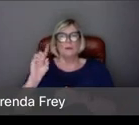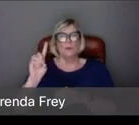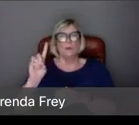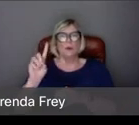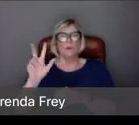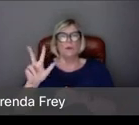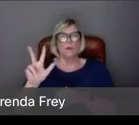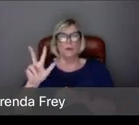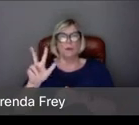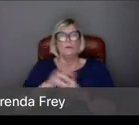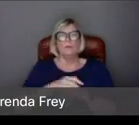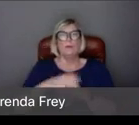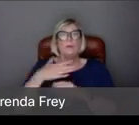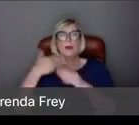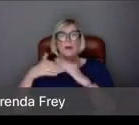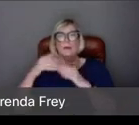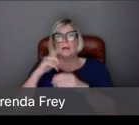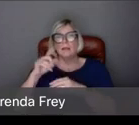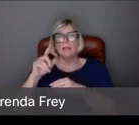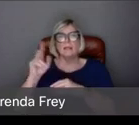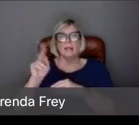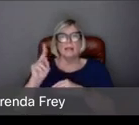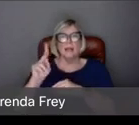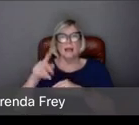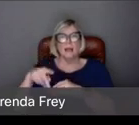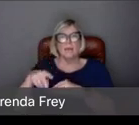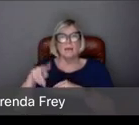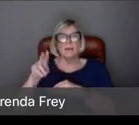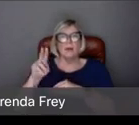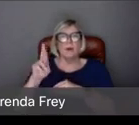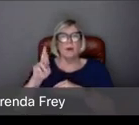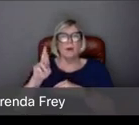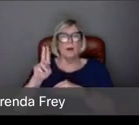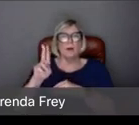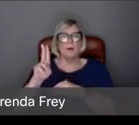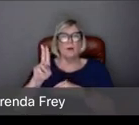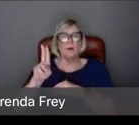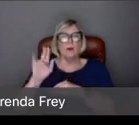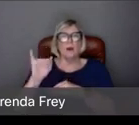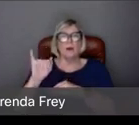410-313-2013. And my email is P as in Peter, R